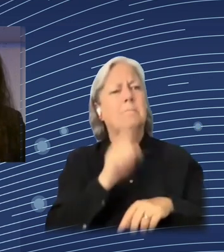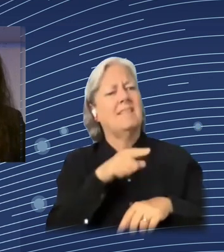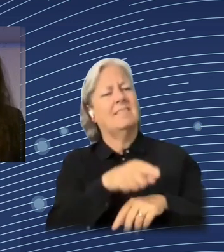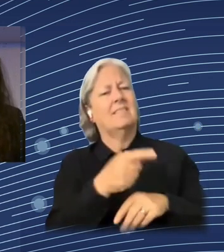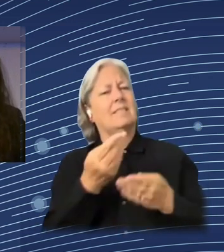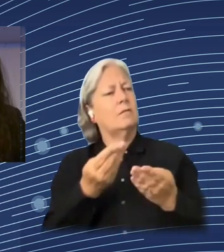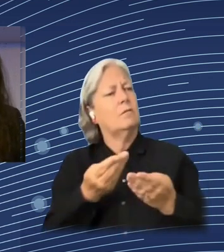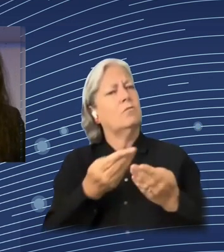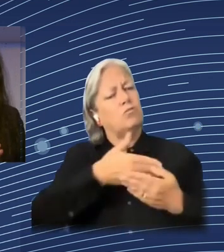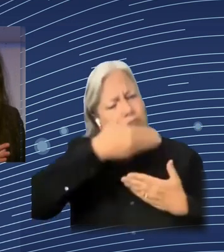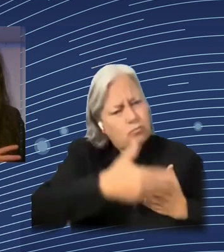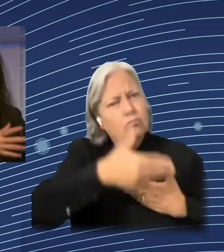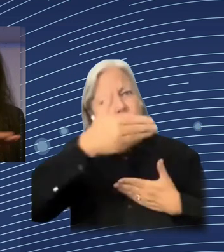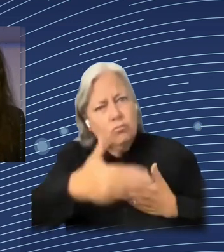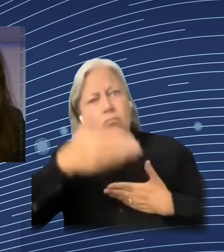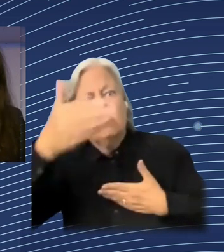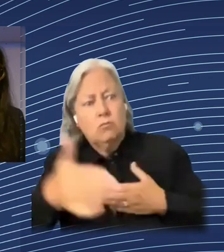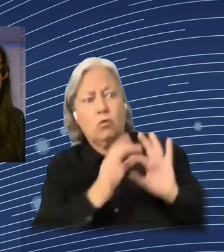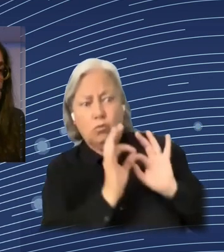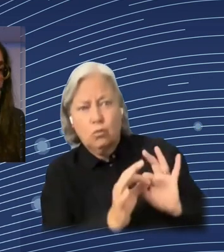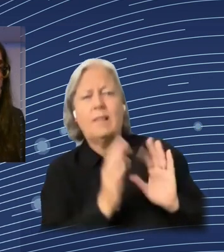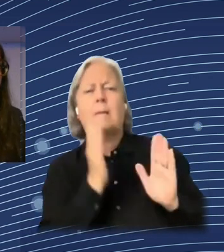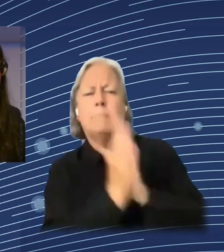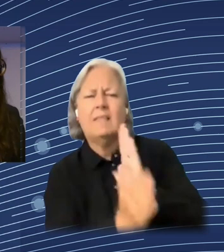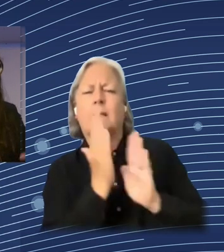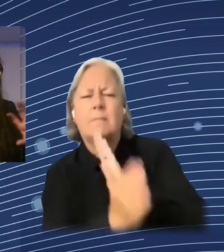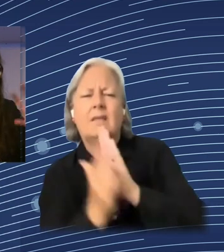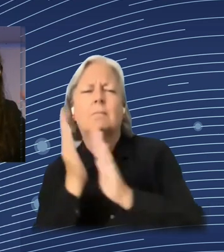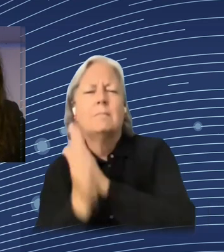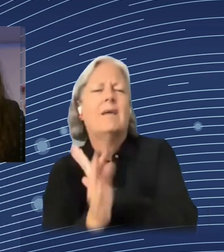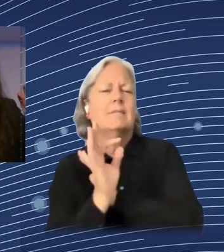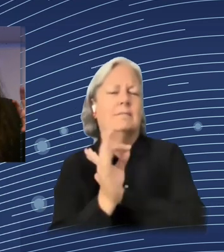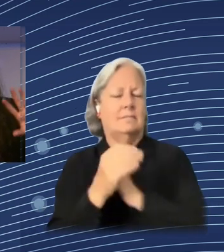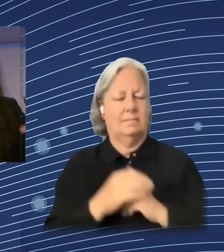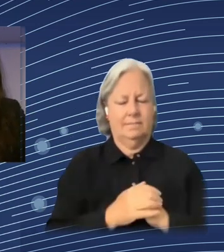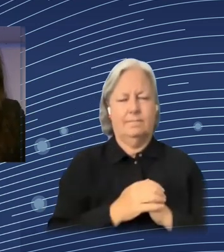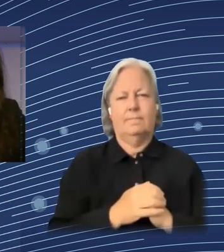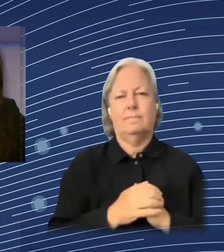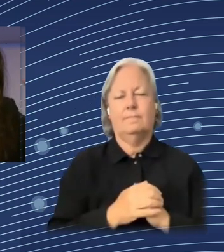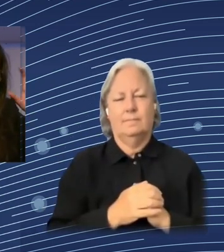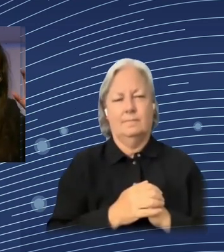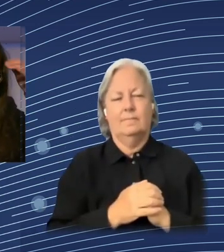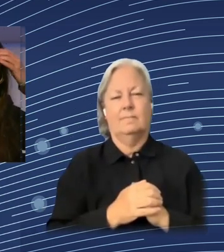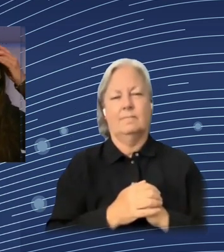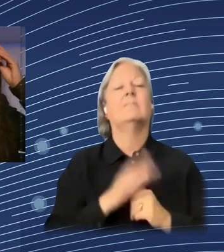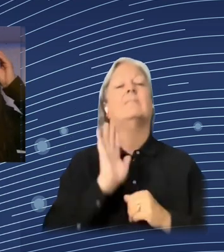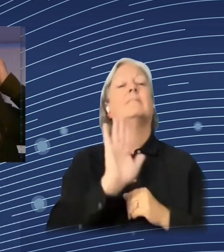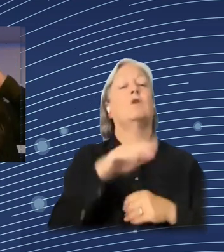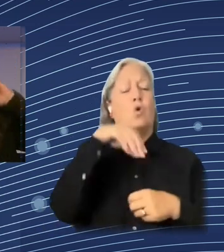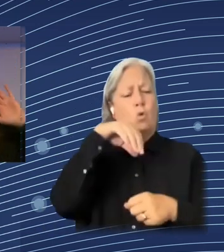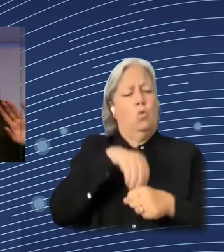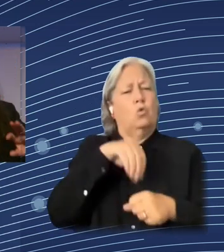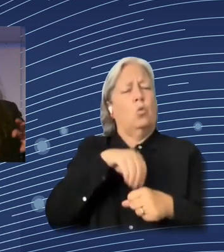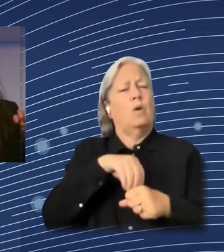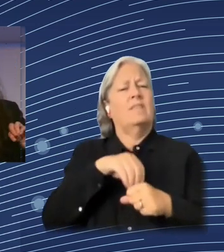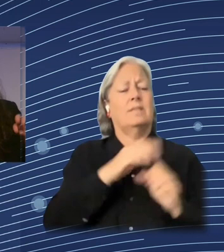periodically. And then the last one is human oversight. Although parts of pretty much the internal methodology, not that here I'm not